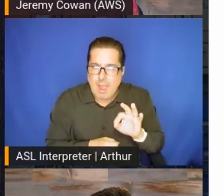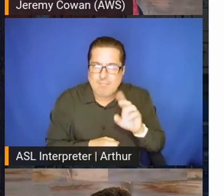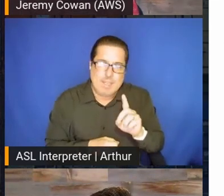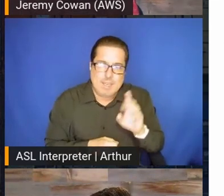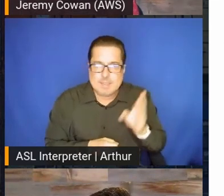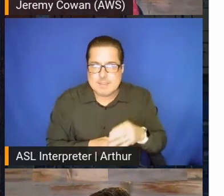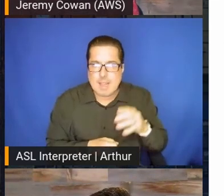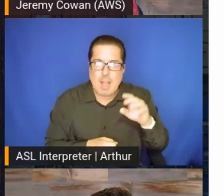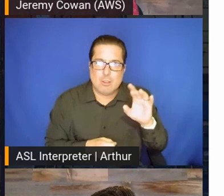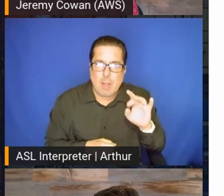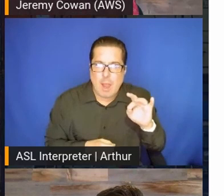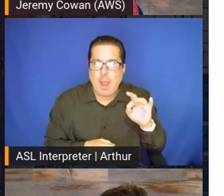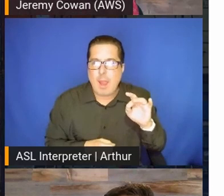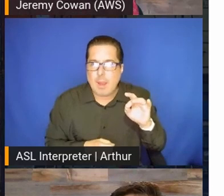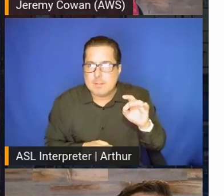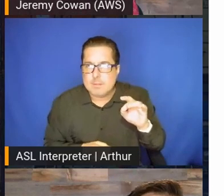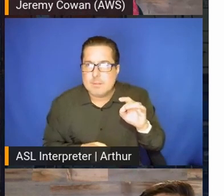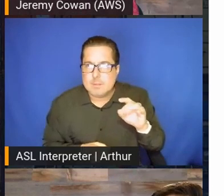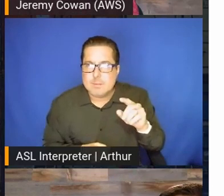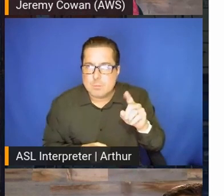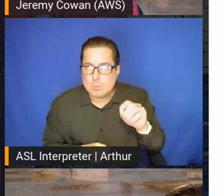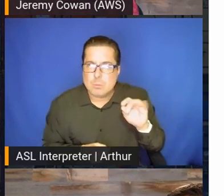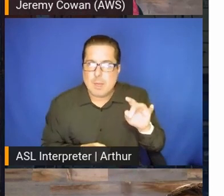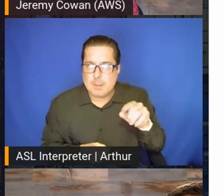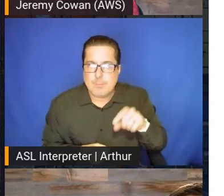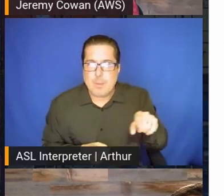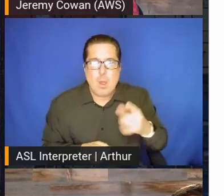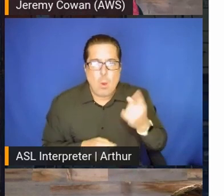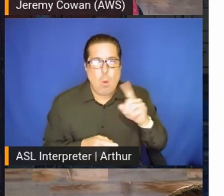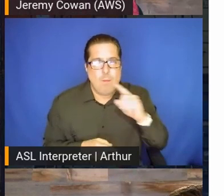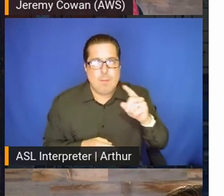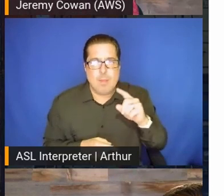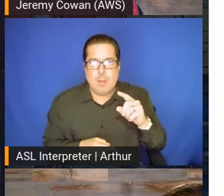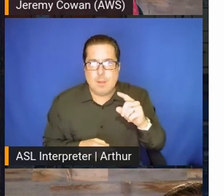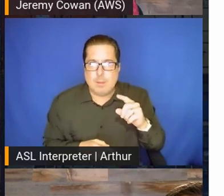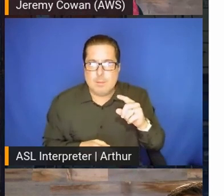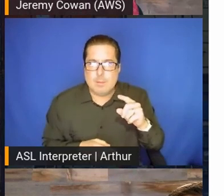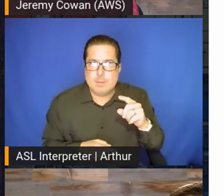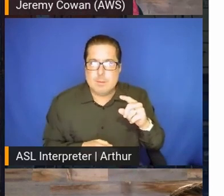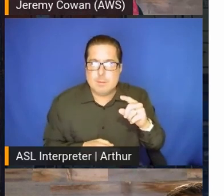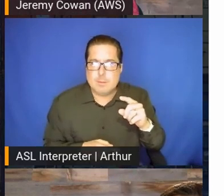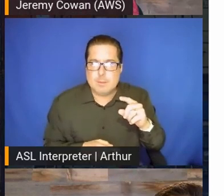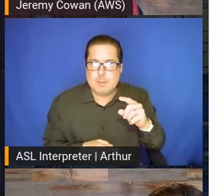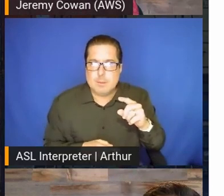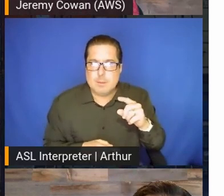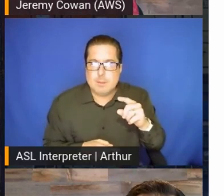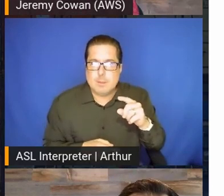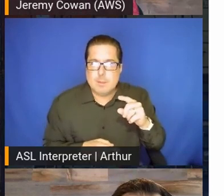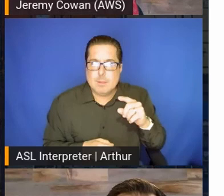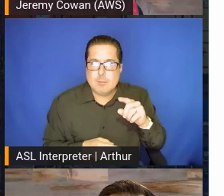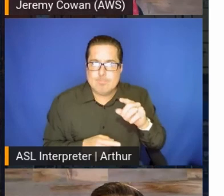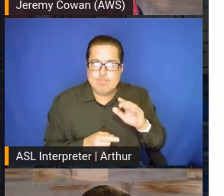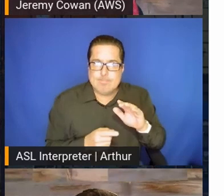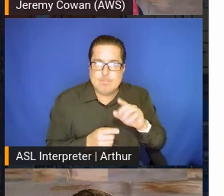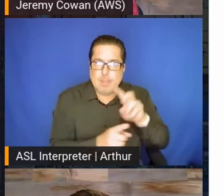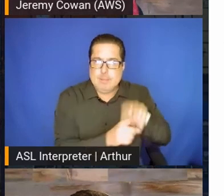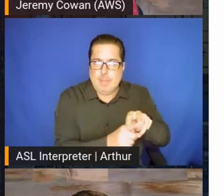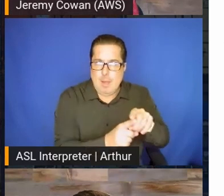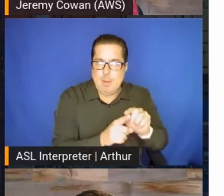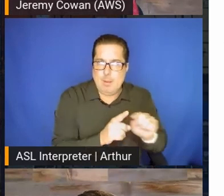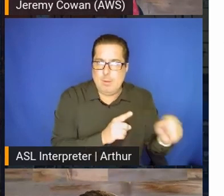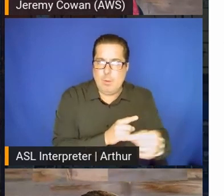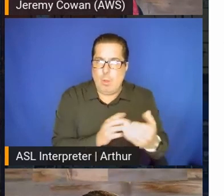FD/8. And that's what you're seeing here, one of the CIDRs that we automatically assigned to this cluster service IPv6